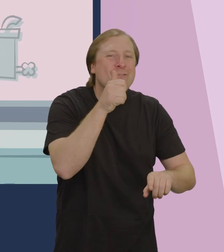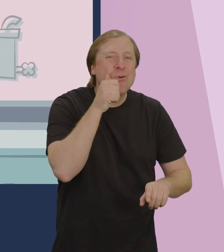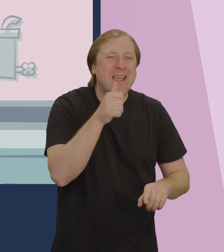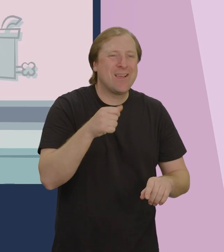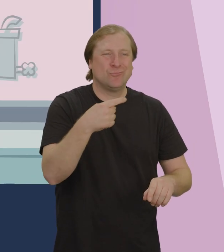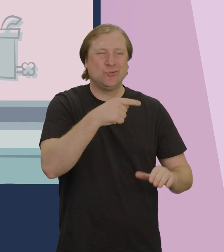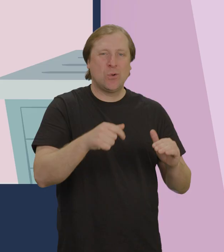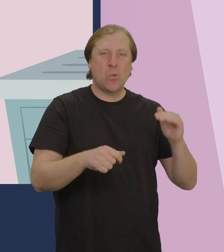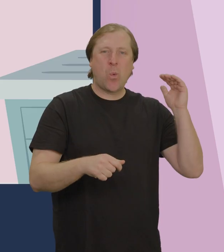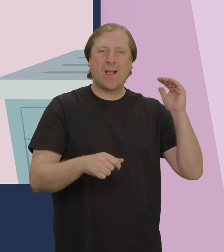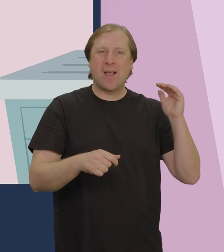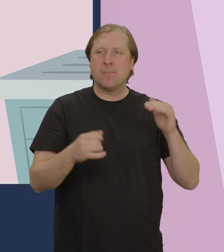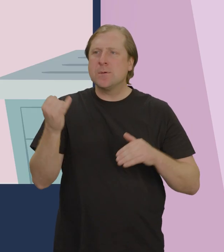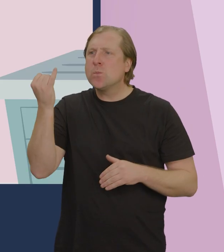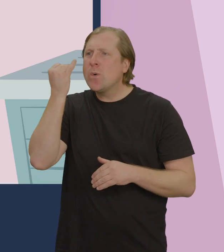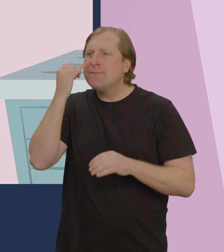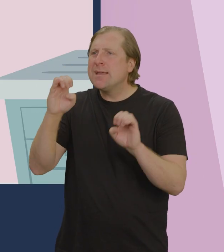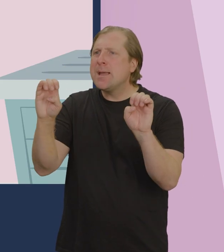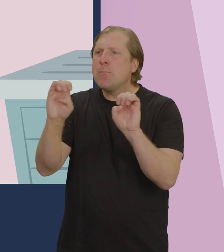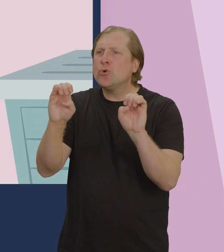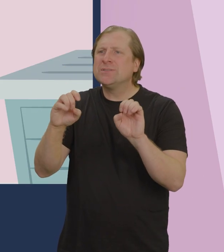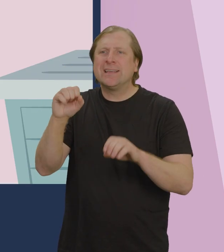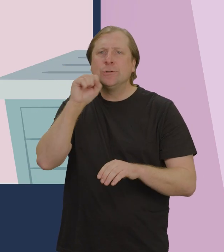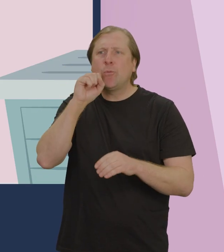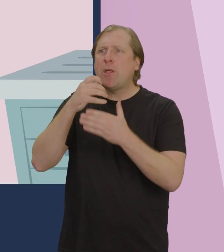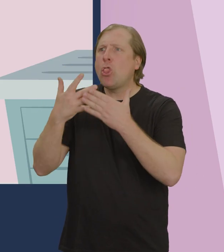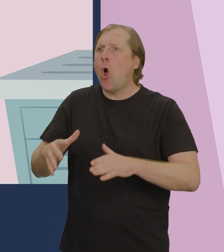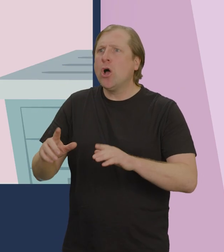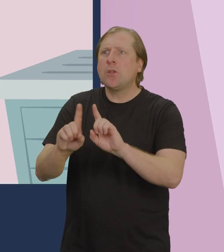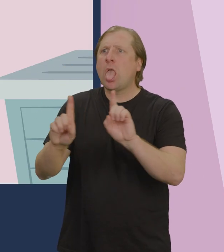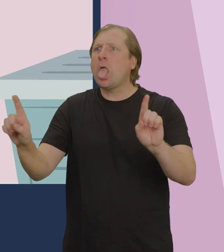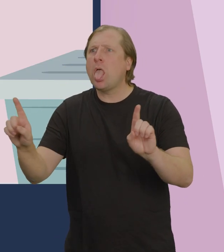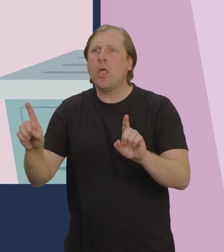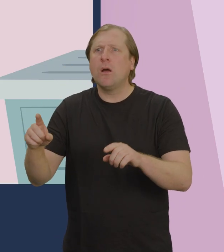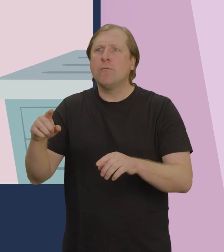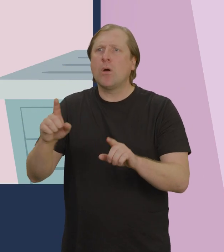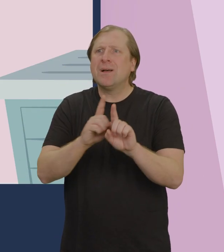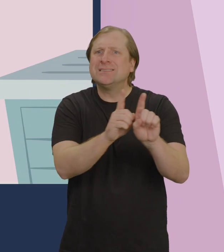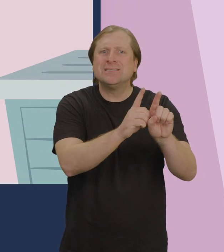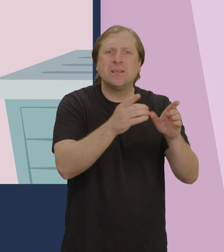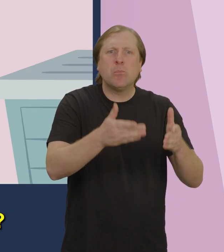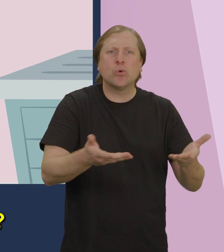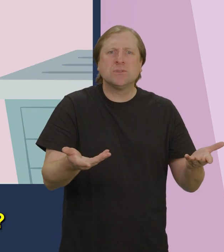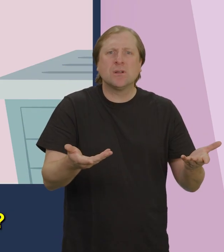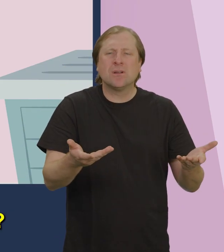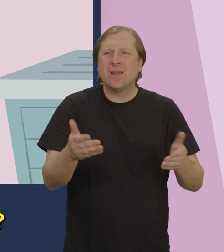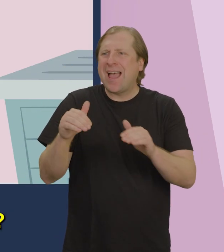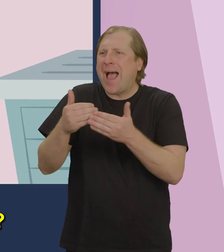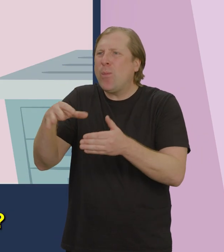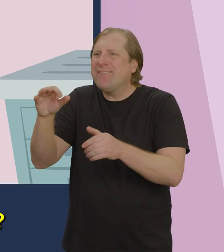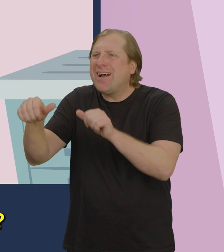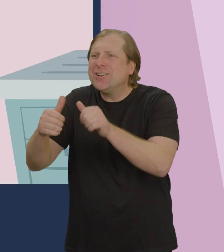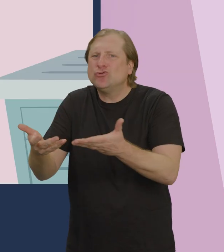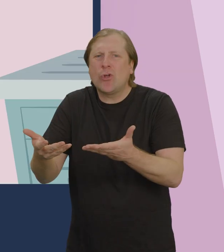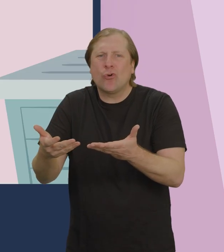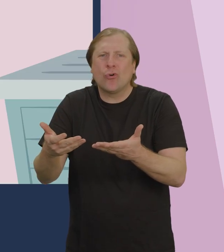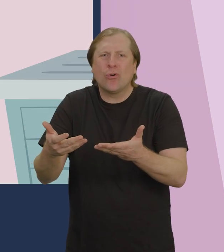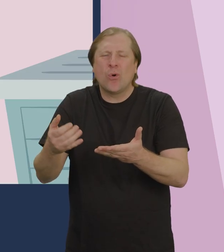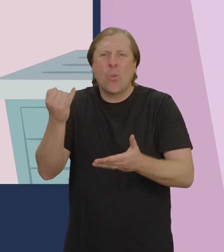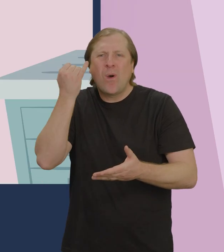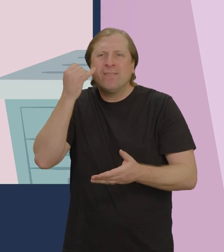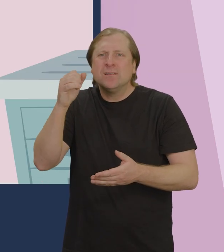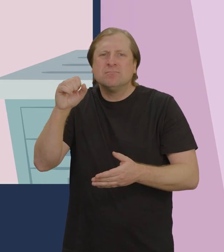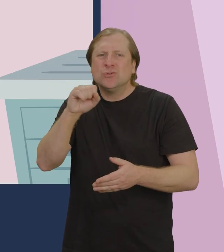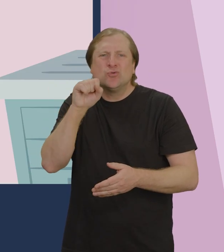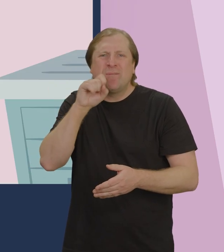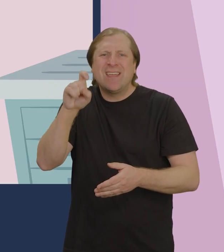she's growing up. What if there's an emergency and Sofia gets separated from her personal assistance professional? How would they find each other? Or what if